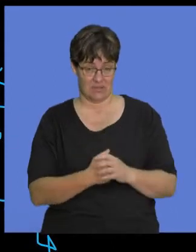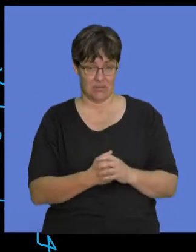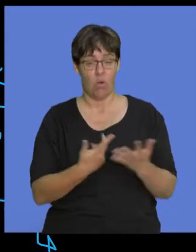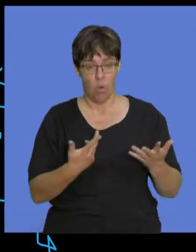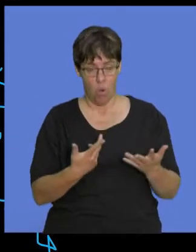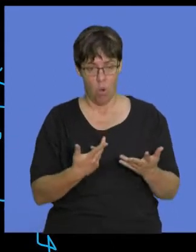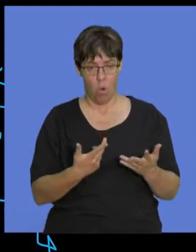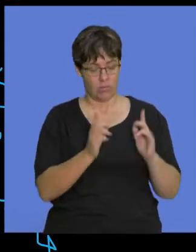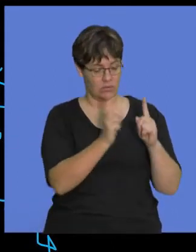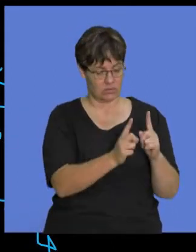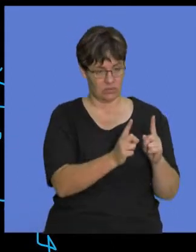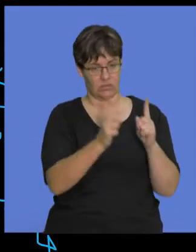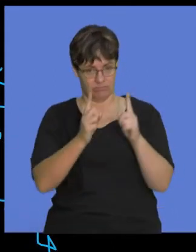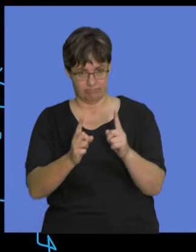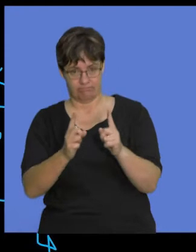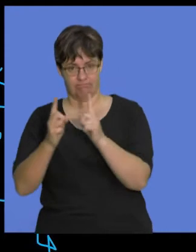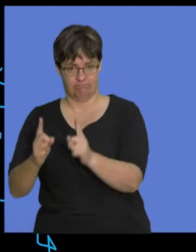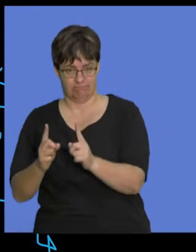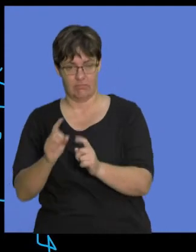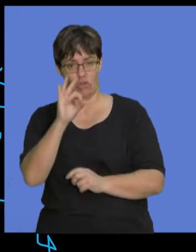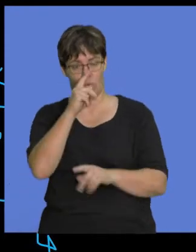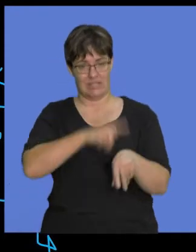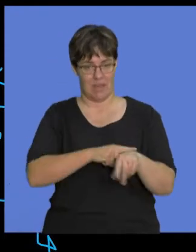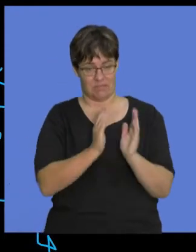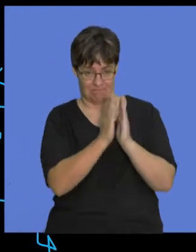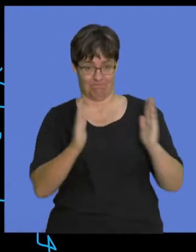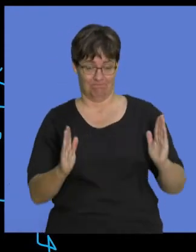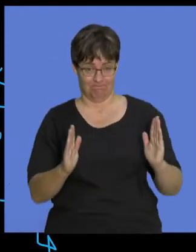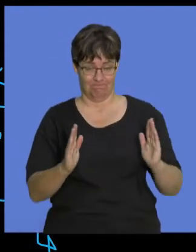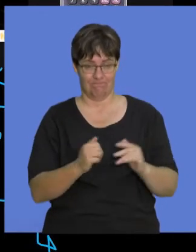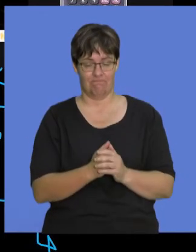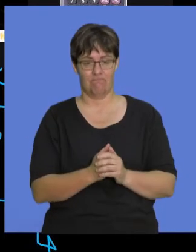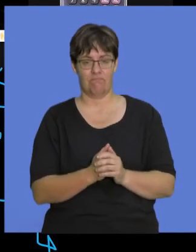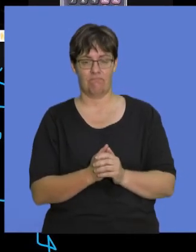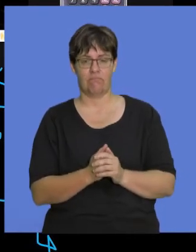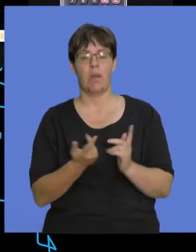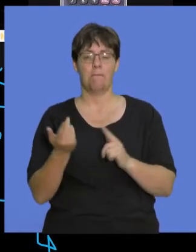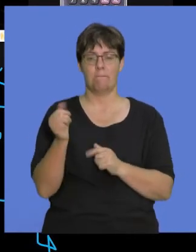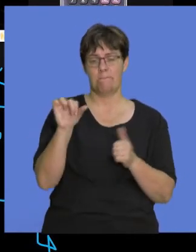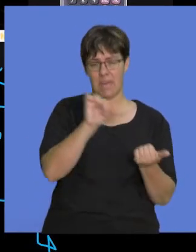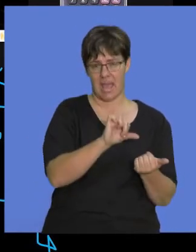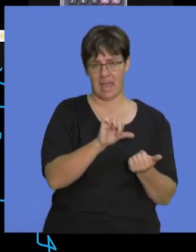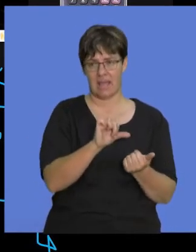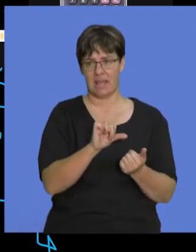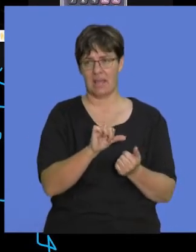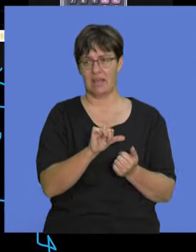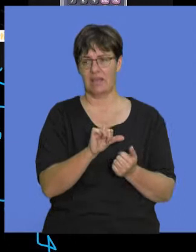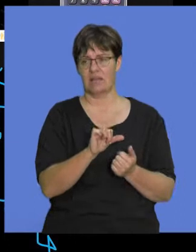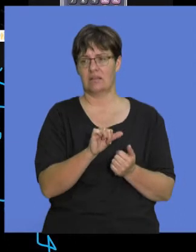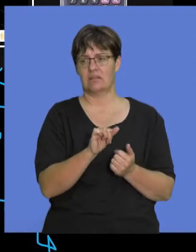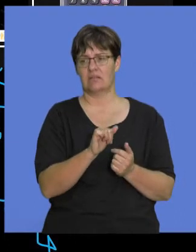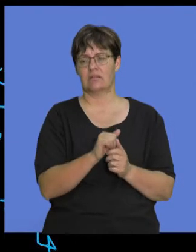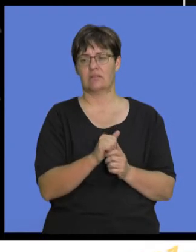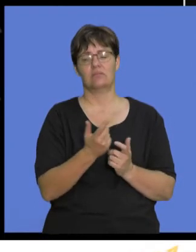or it becomes 3 times as bigger, all right? So if we go back to our simulation, right, we